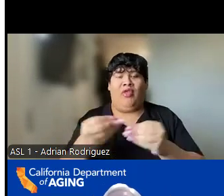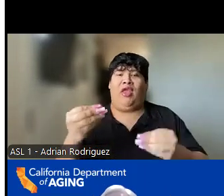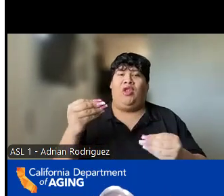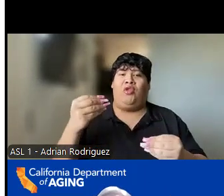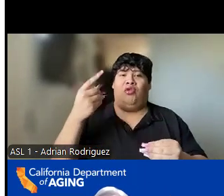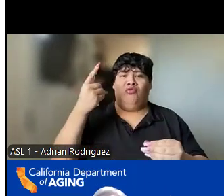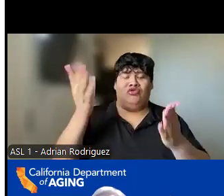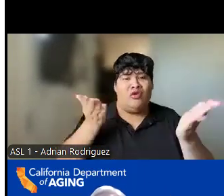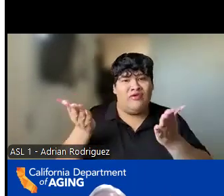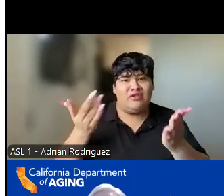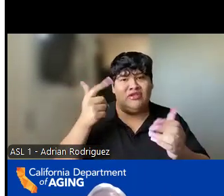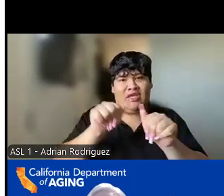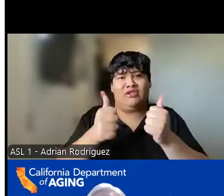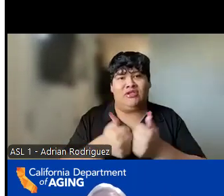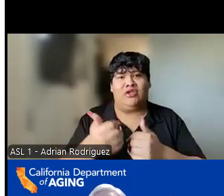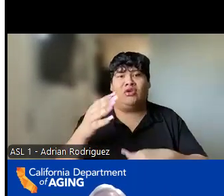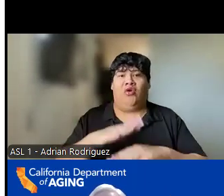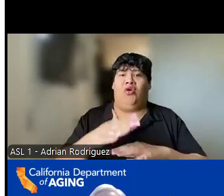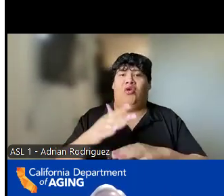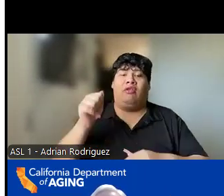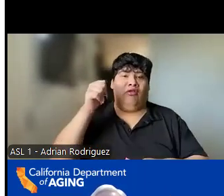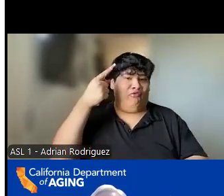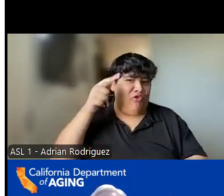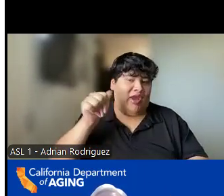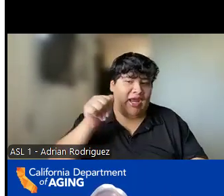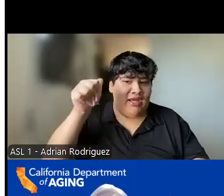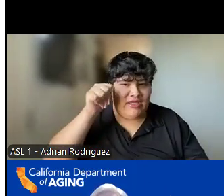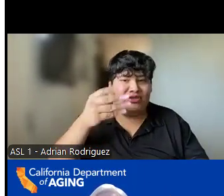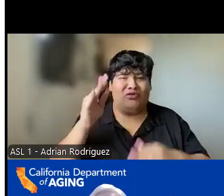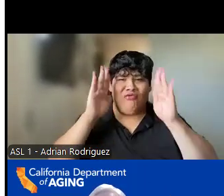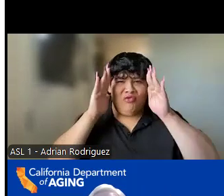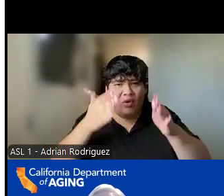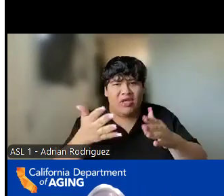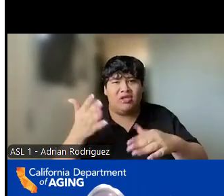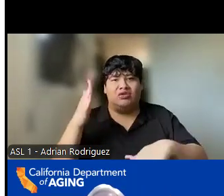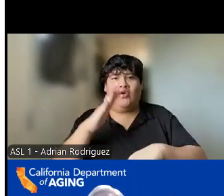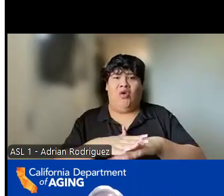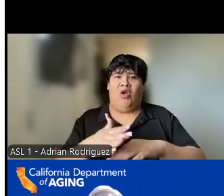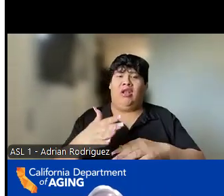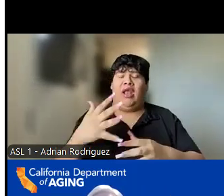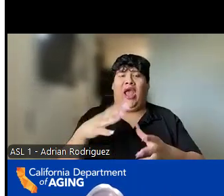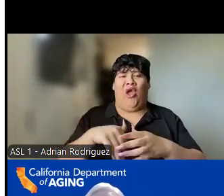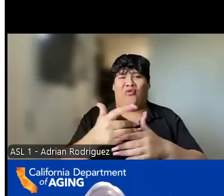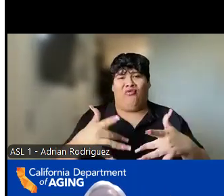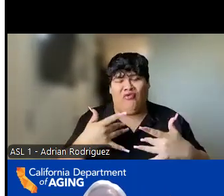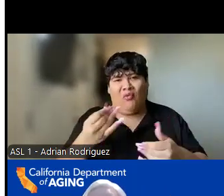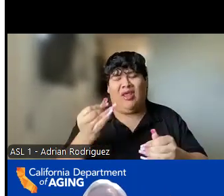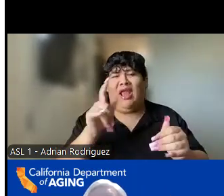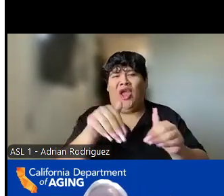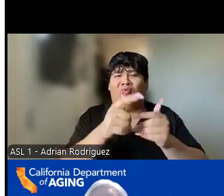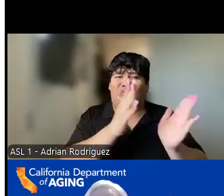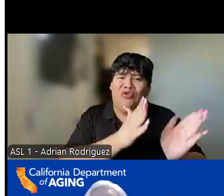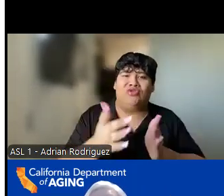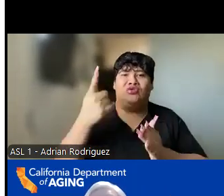the implementation of the Master Plan for Aging, focusing on accountability, outcomes, and continuous